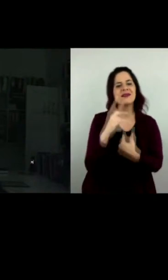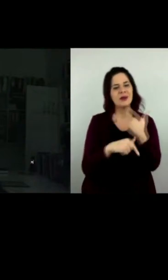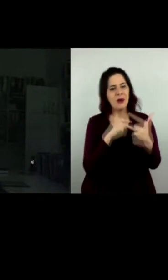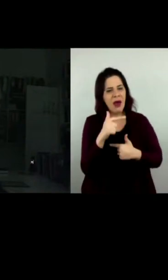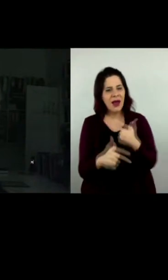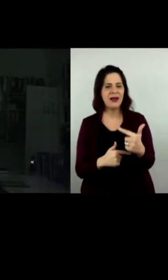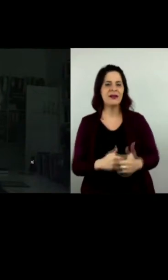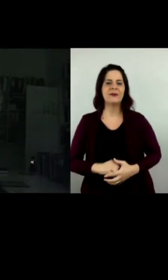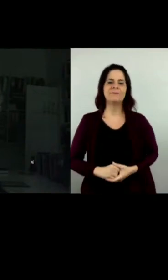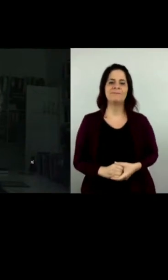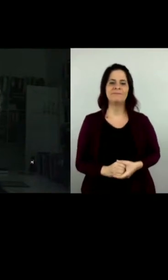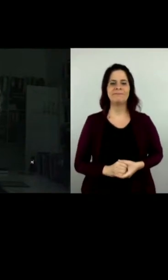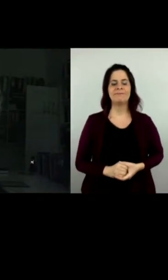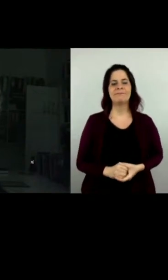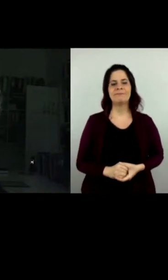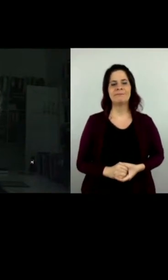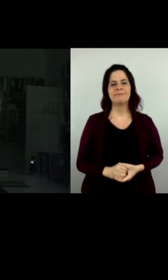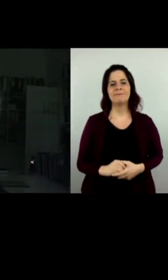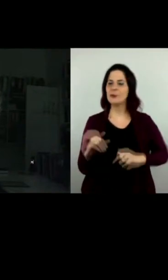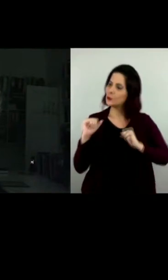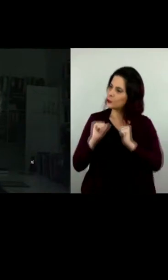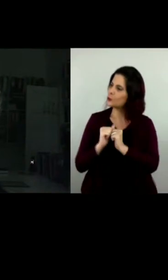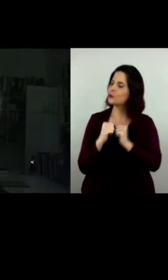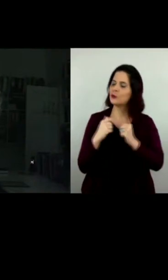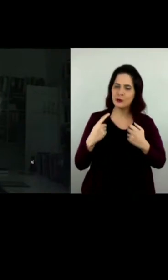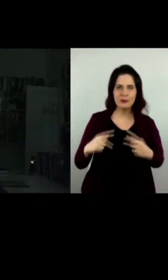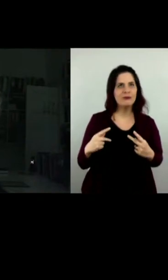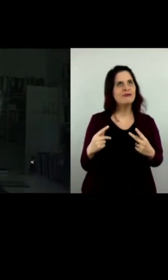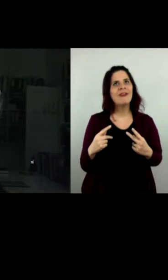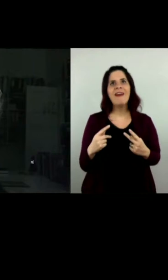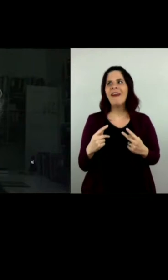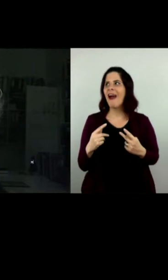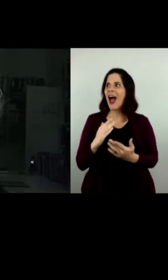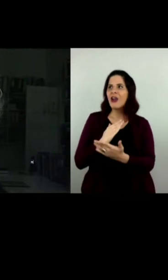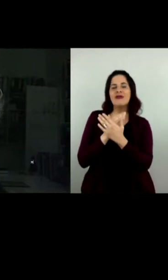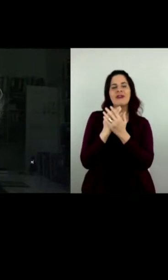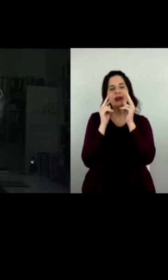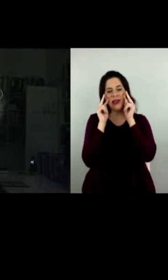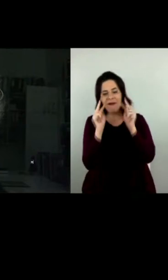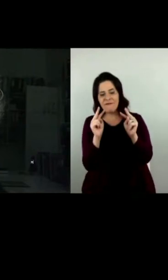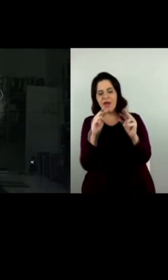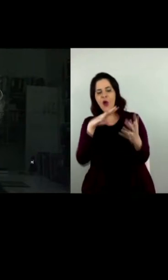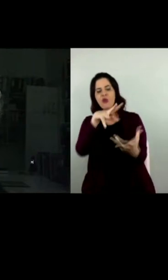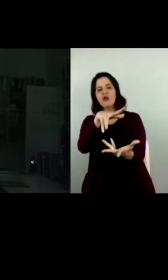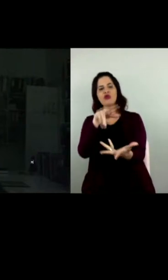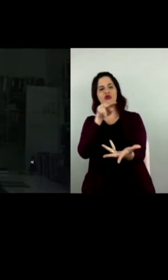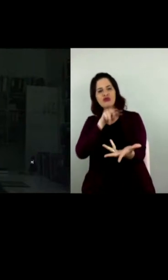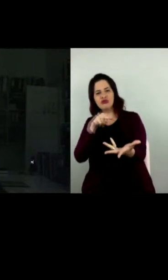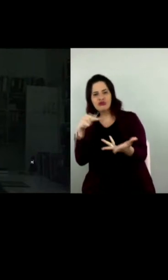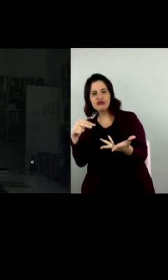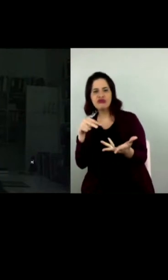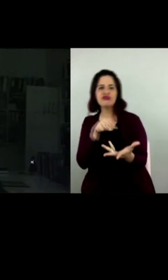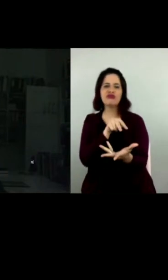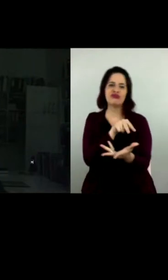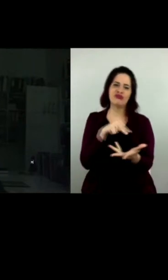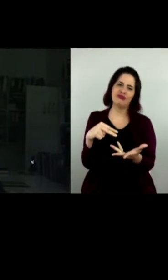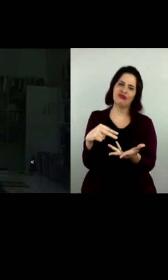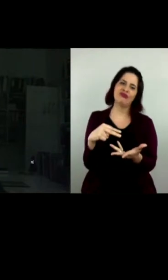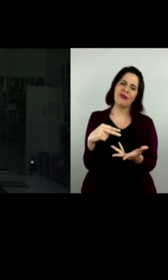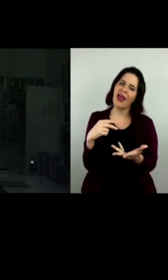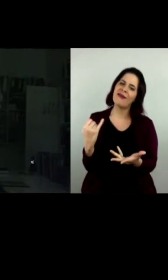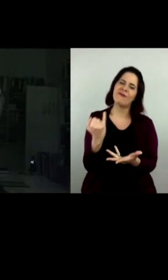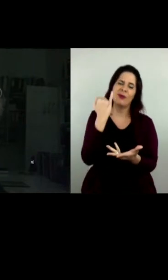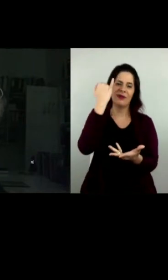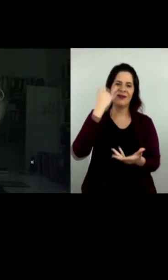help us in a journey of how to look to the world. I think it's at the world that is quite important. And I'd like to